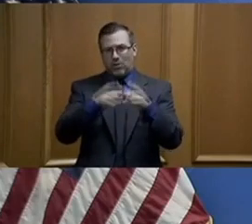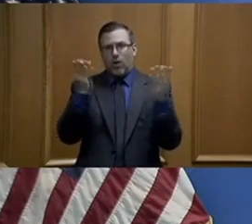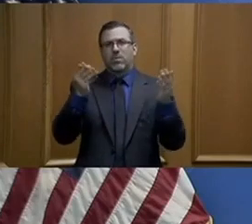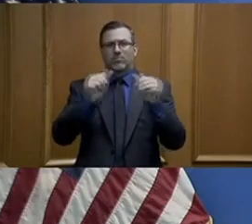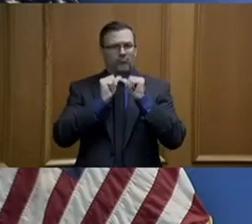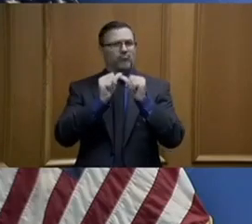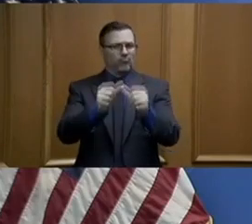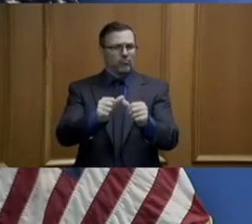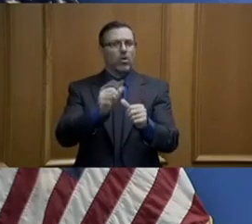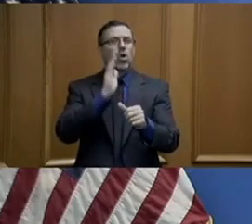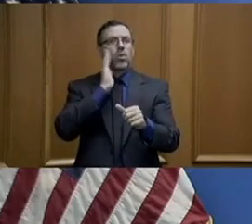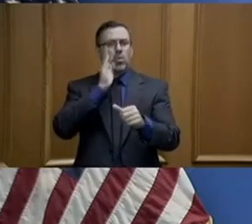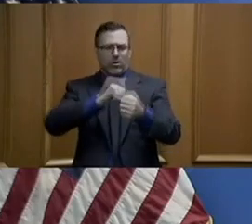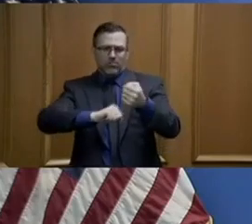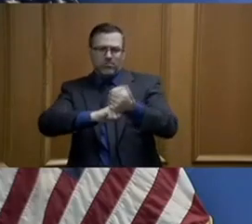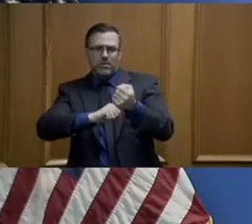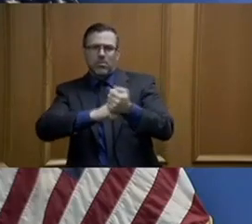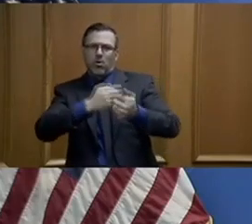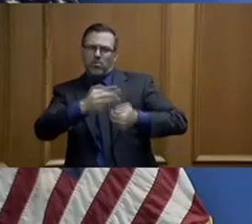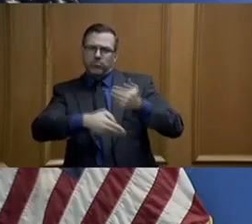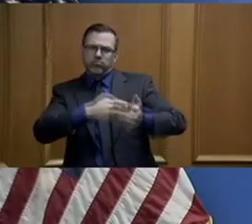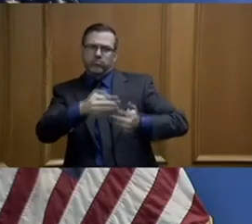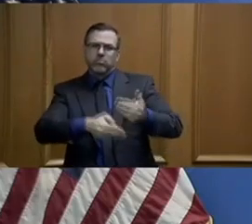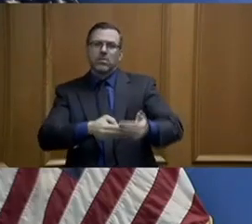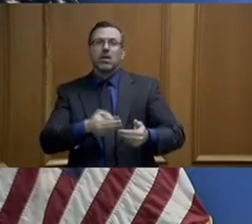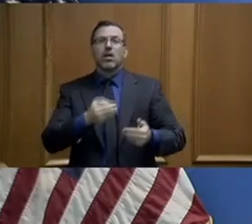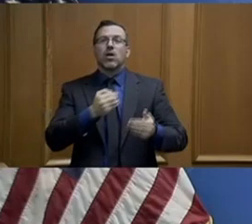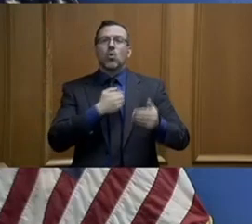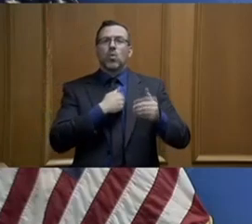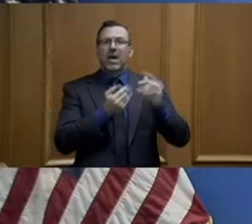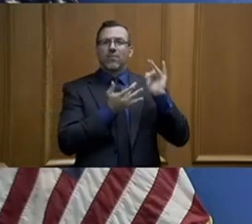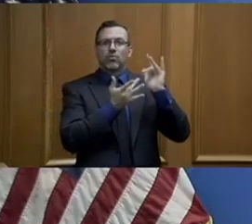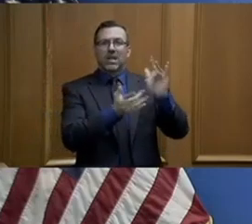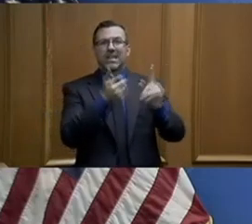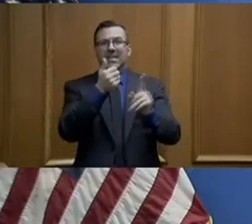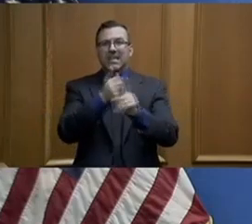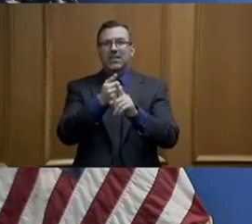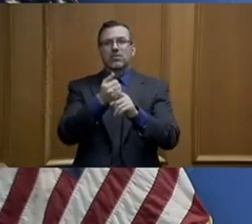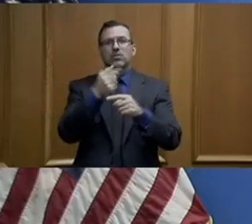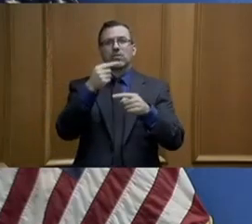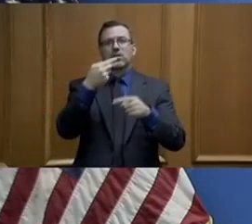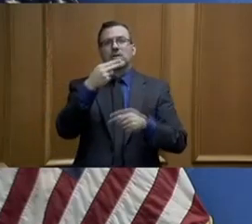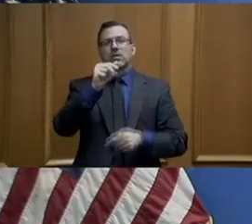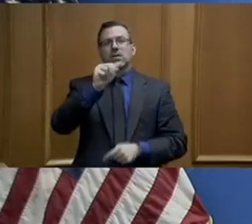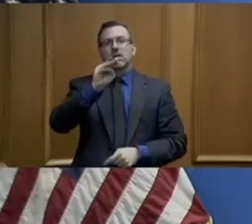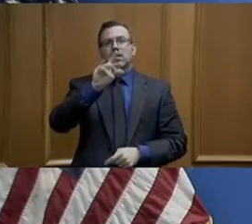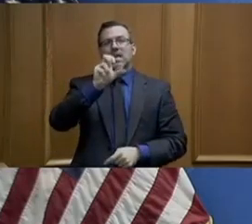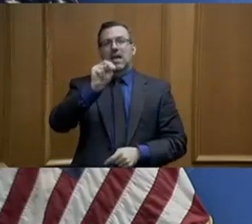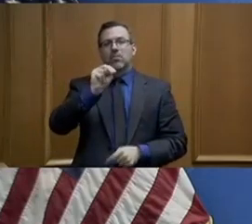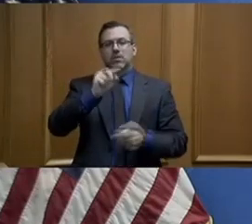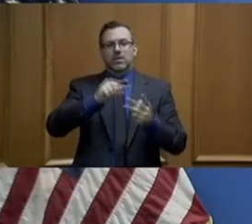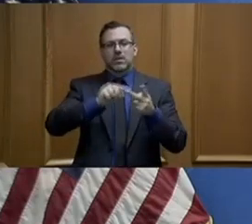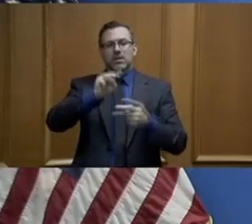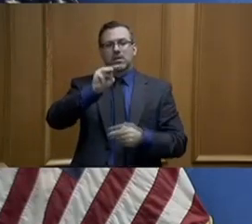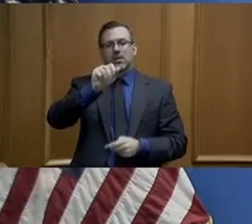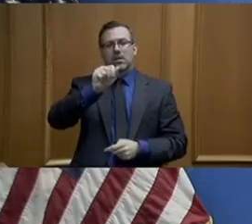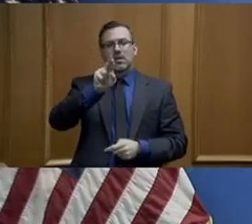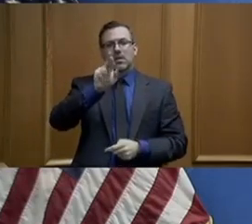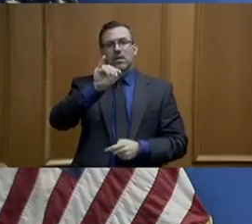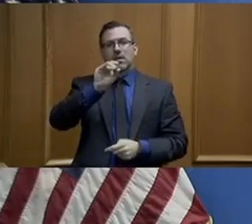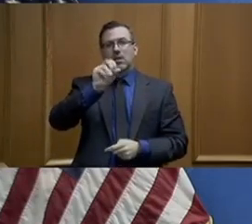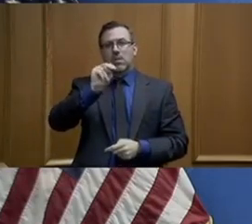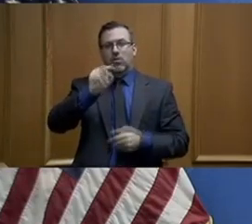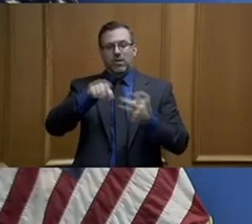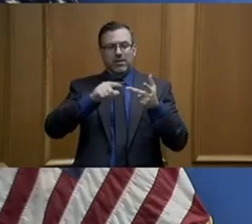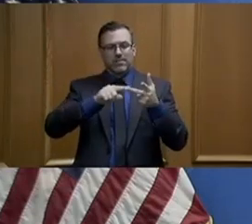to support these activities. We had reported tornadoes traveled through Hamilton, Marion, and Bradley County. These tornadoes